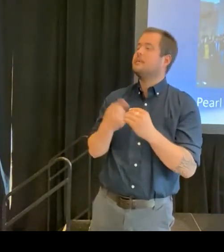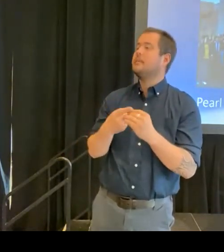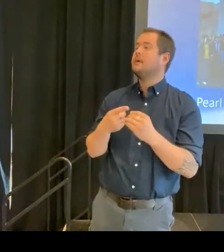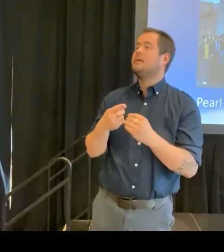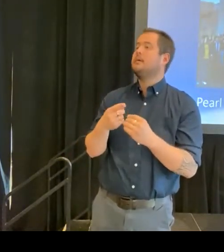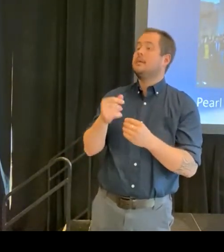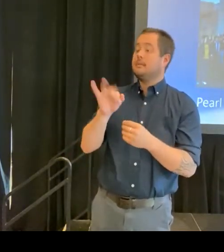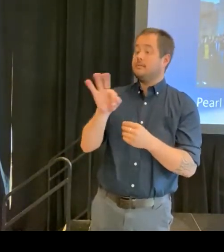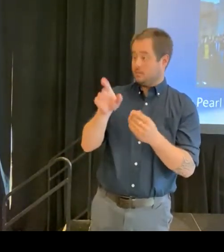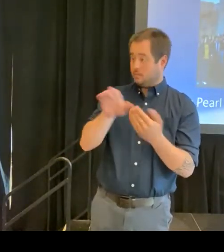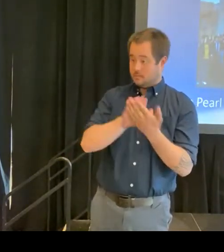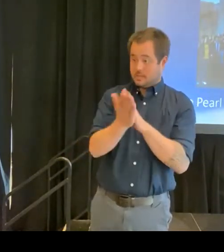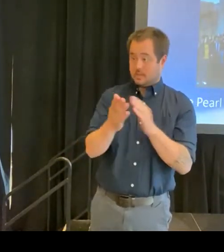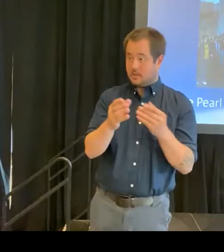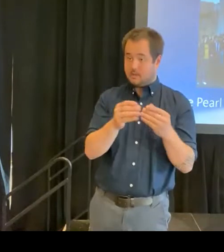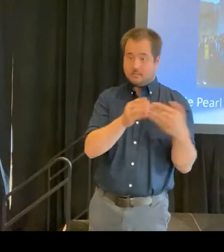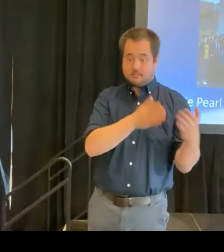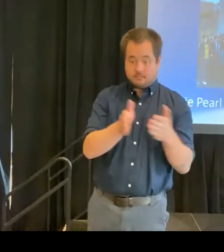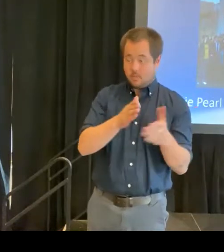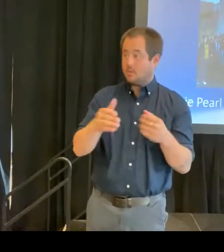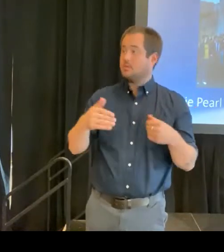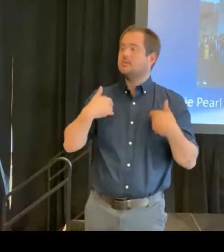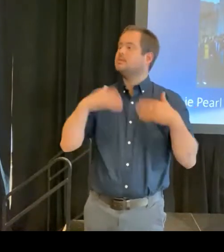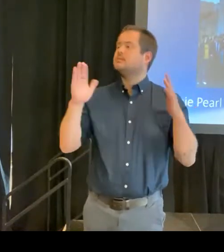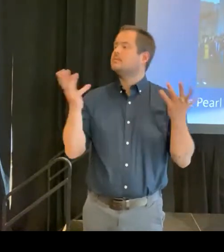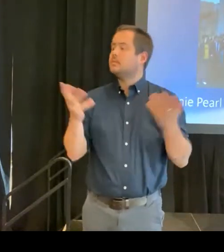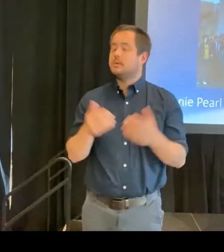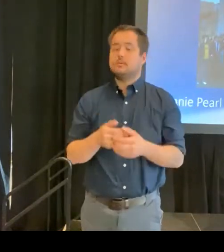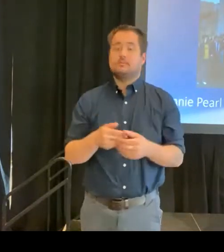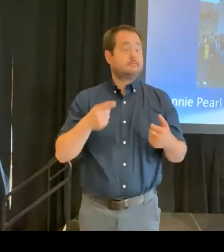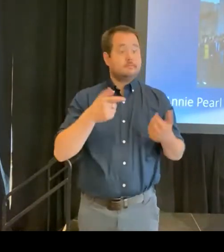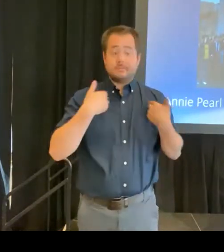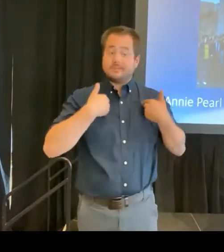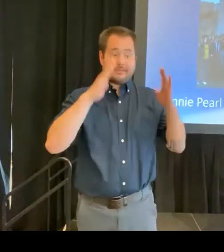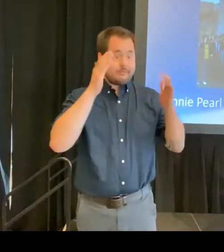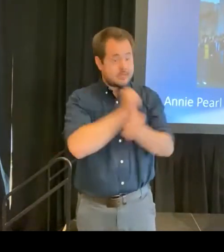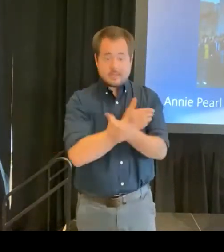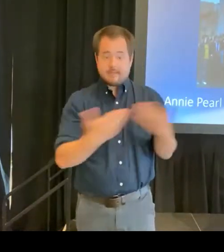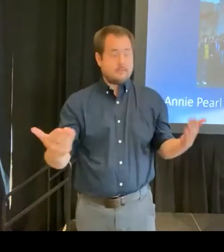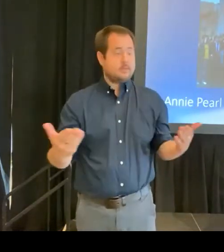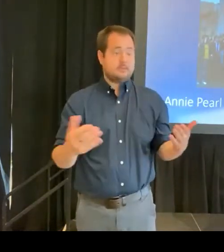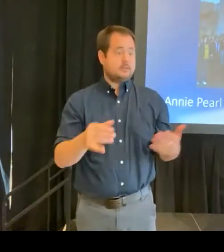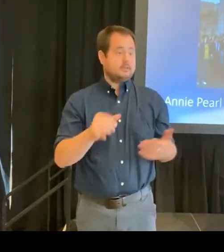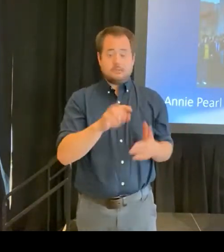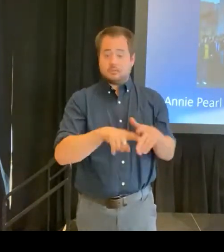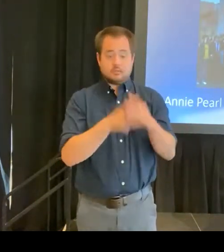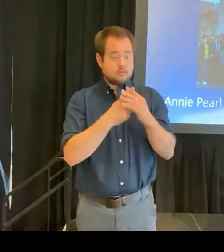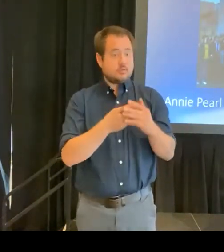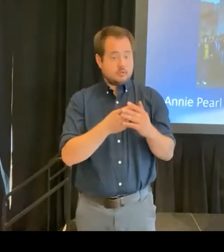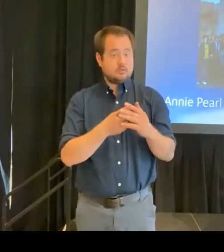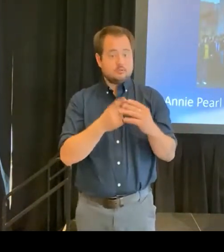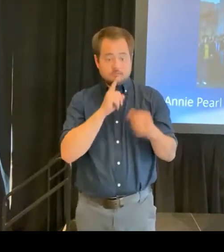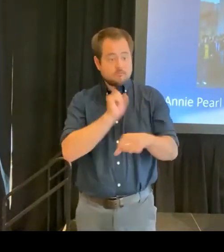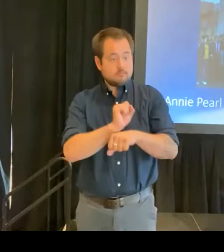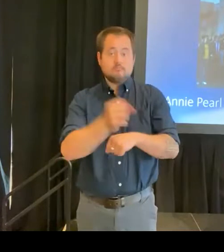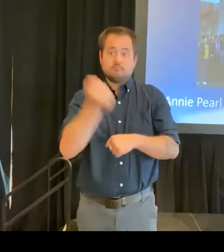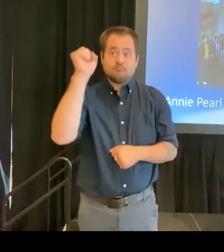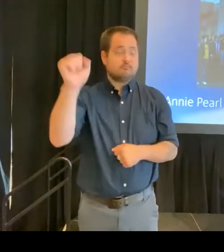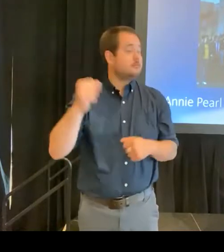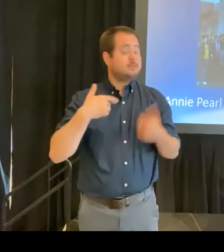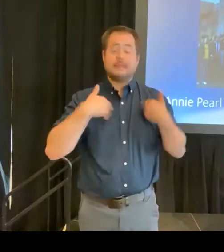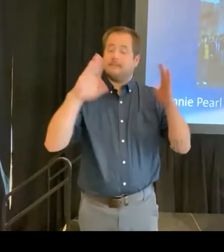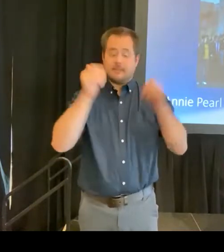organized? Well, you sacrifice everything when you start doing this. I had somebody that asked me,